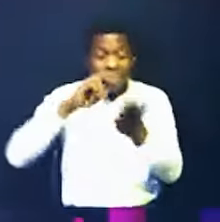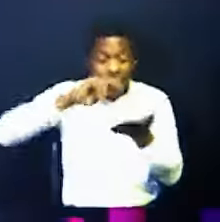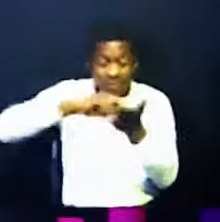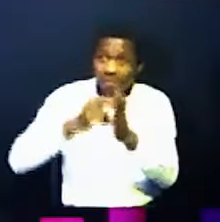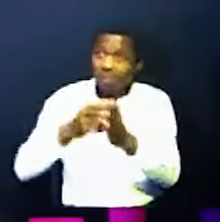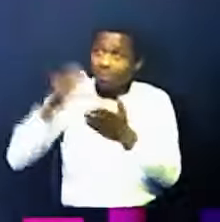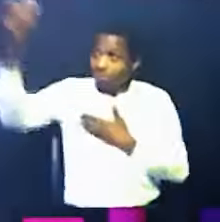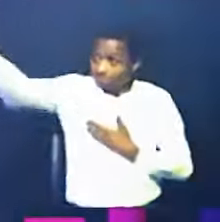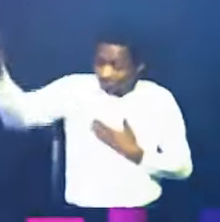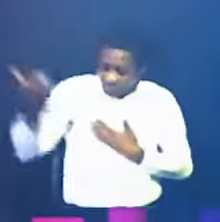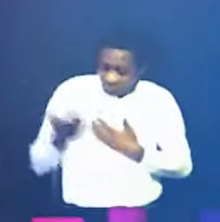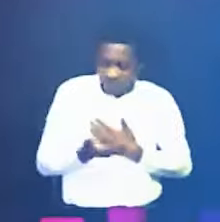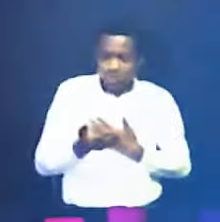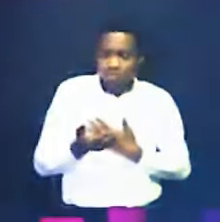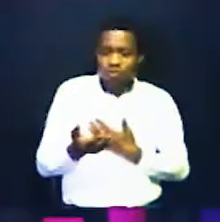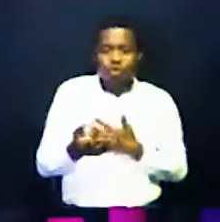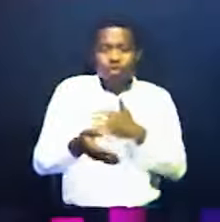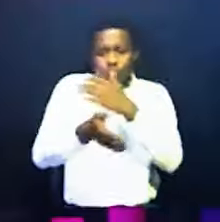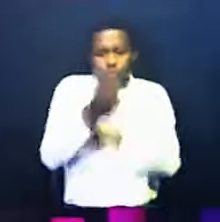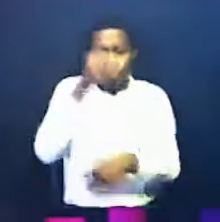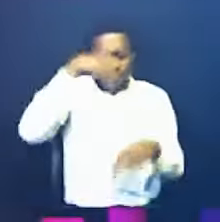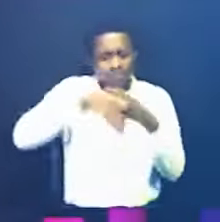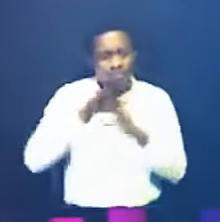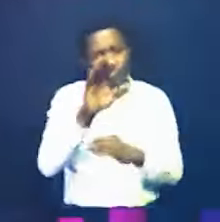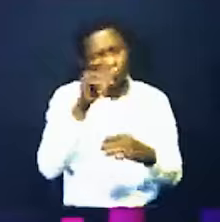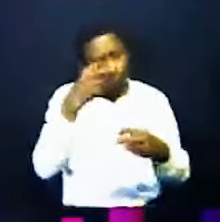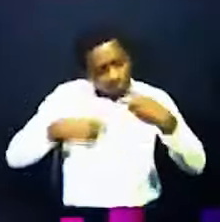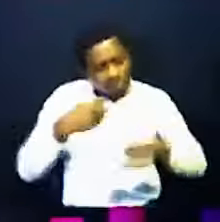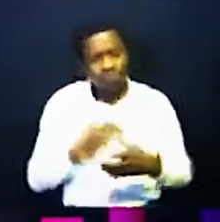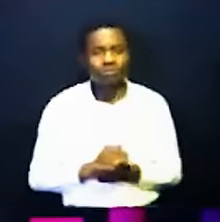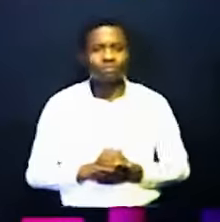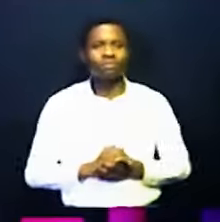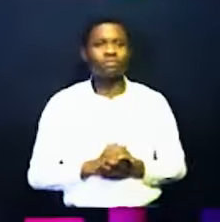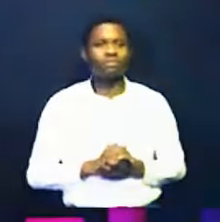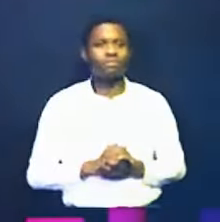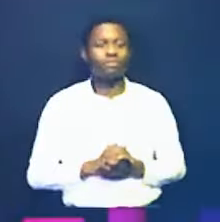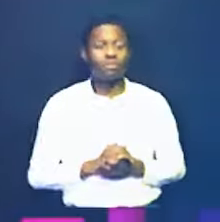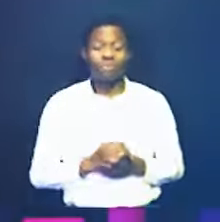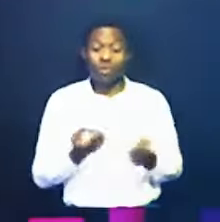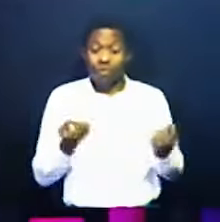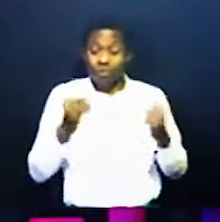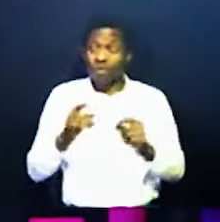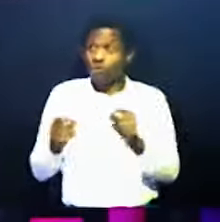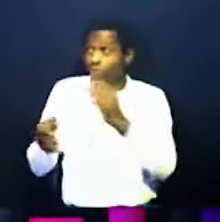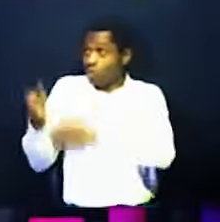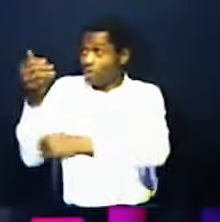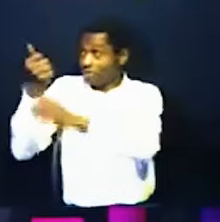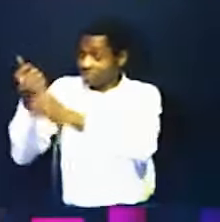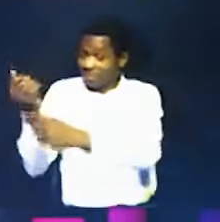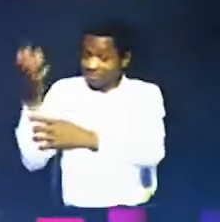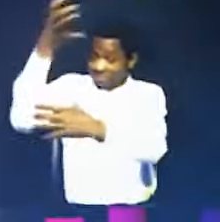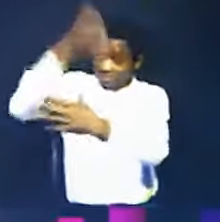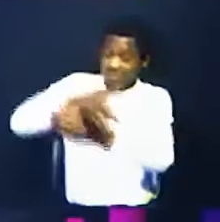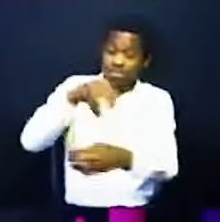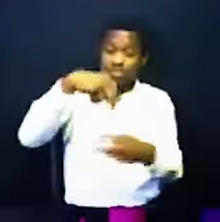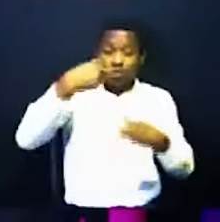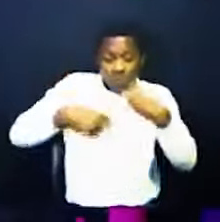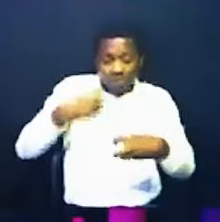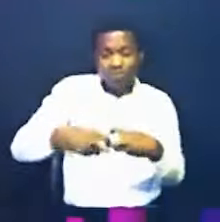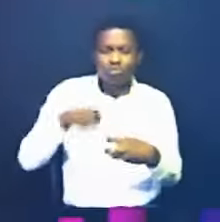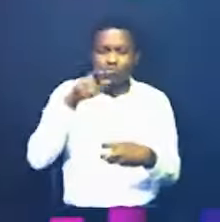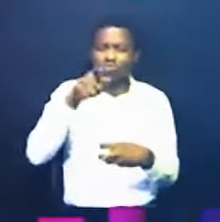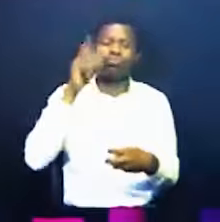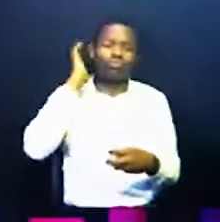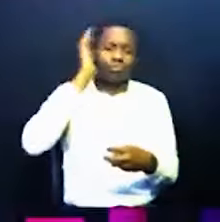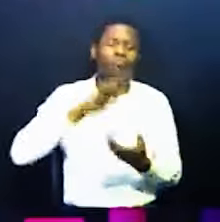Introducing God into the matter. And when he is in the vessel, you smile